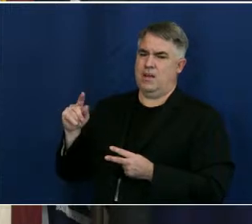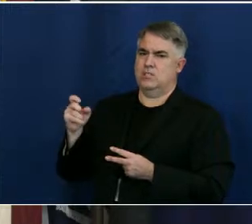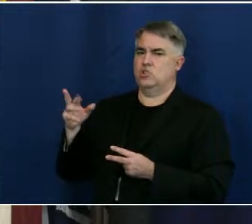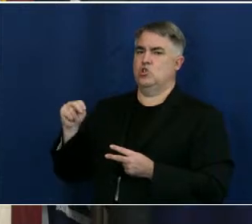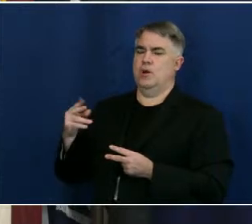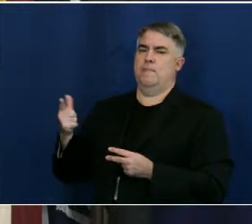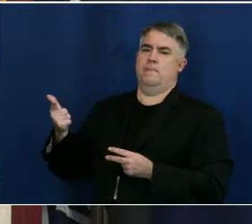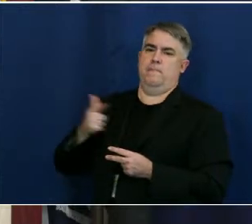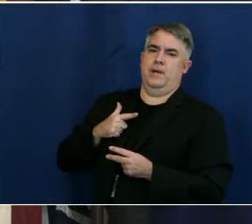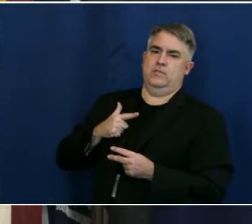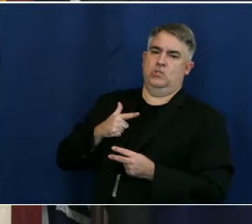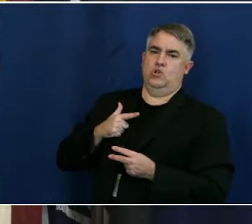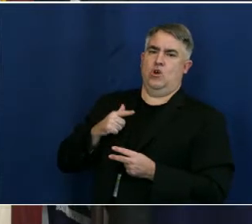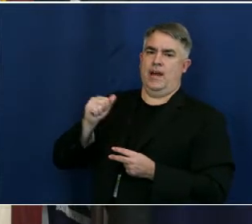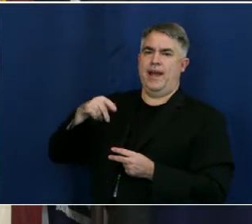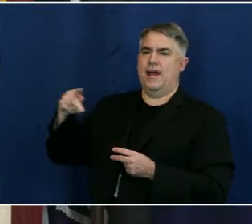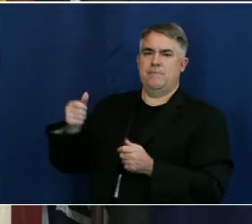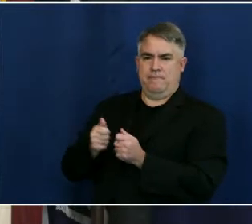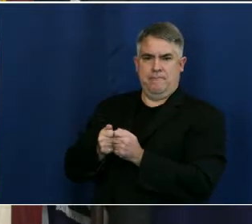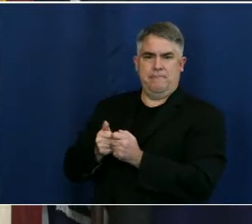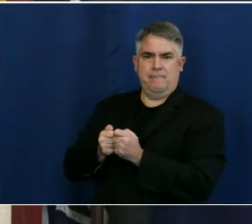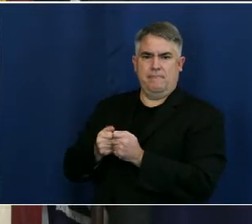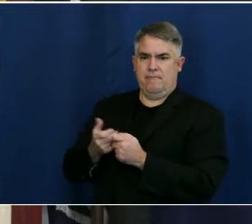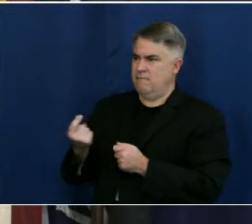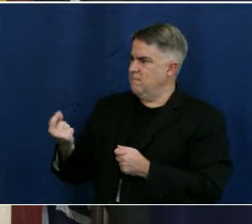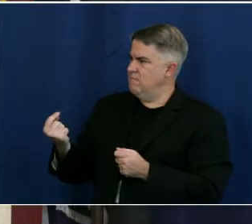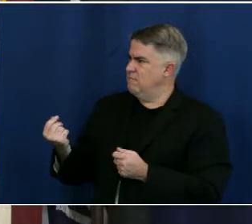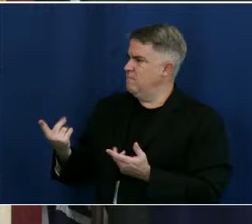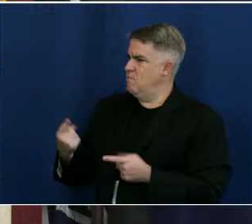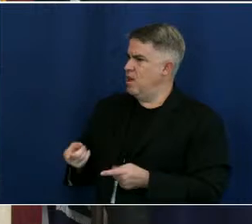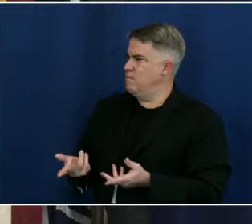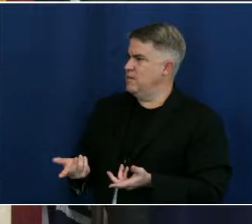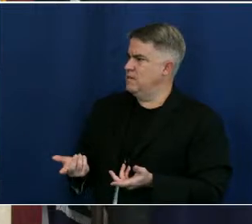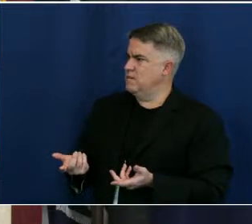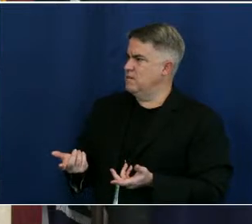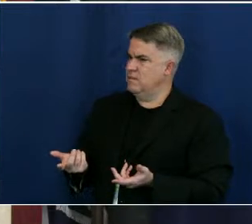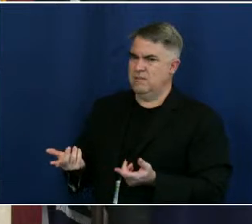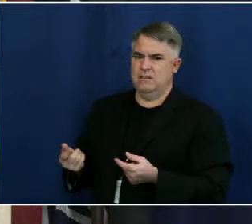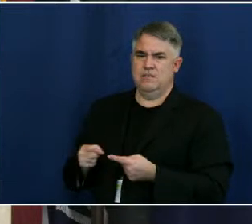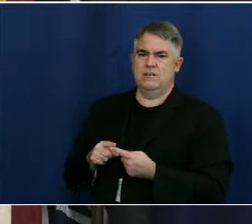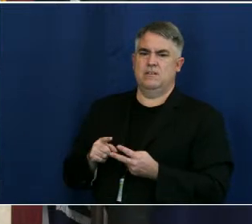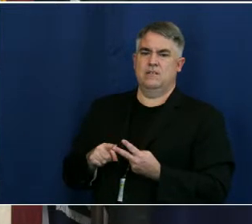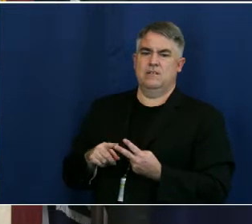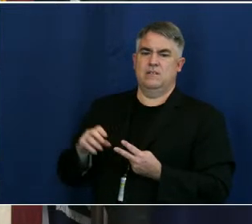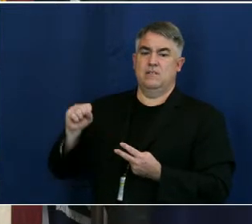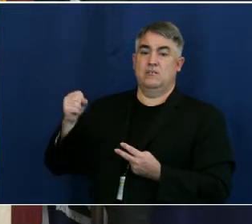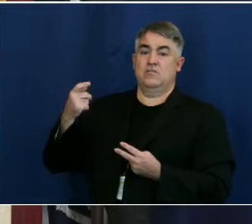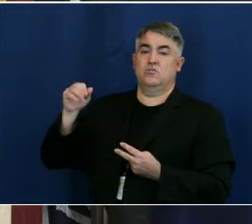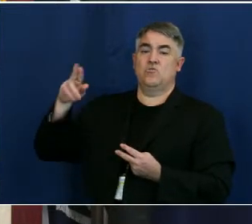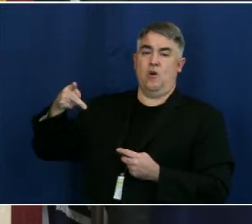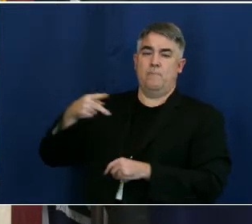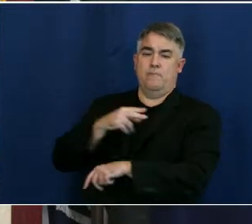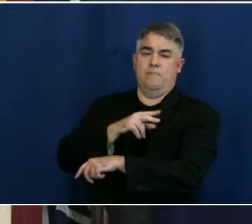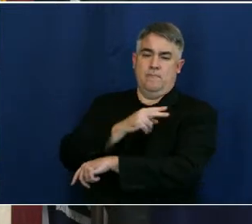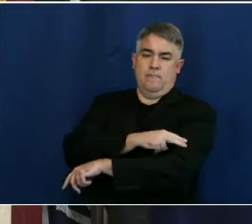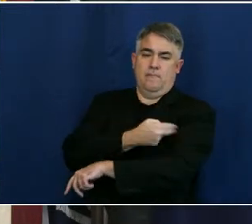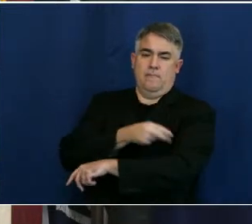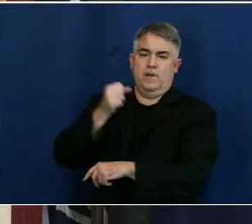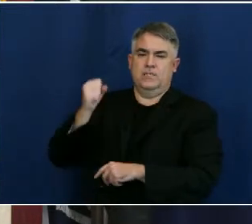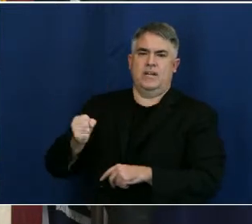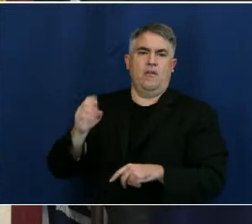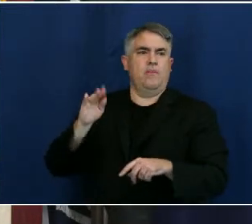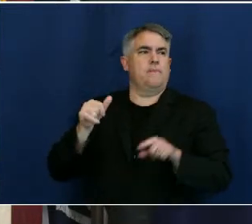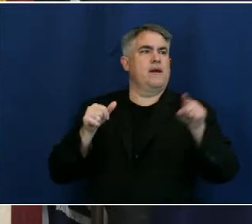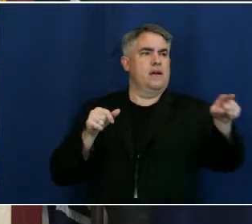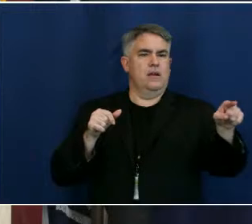going? I'm still seeing some appointments from Sharp and Scripps, like the South Bay Center, on their own servers. And second, how